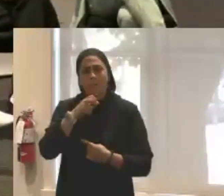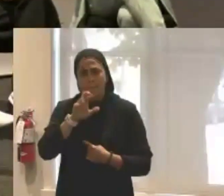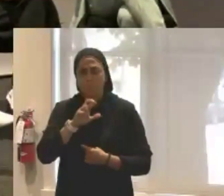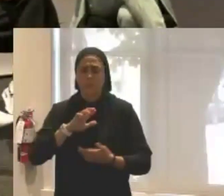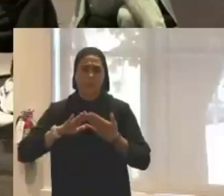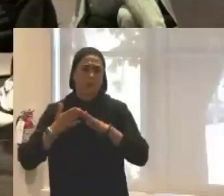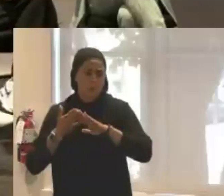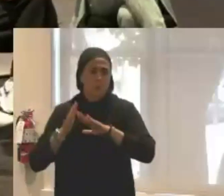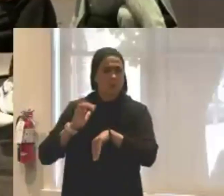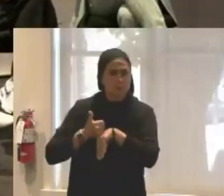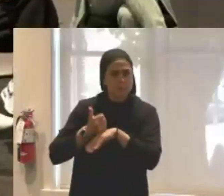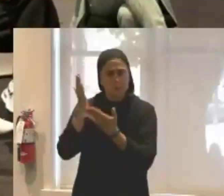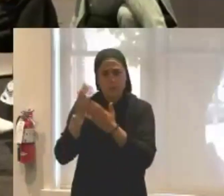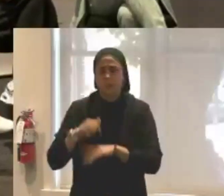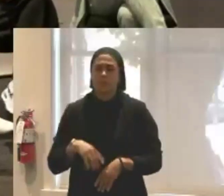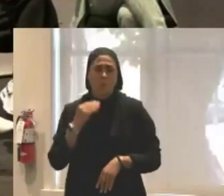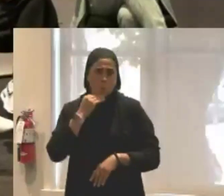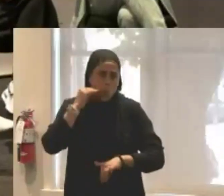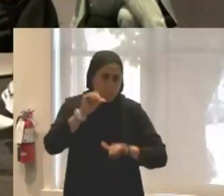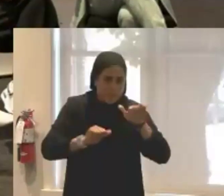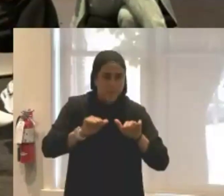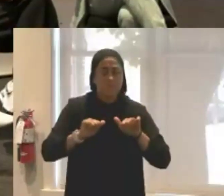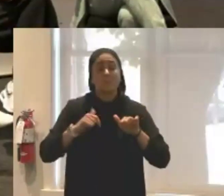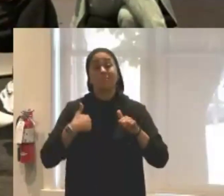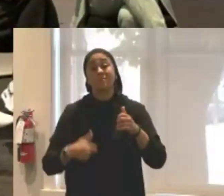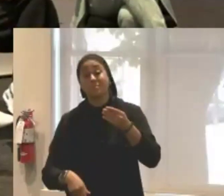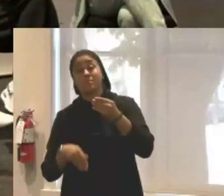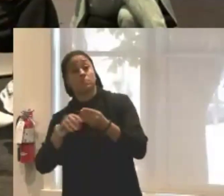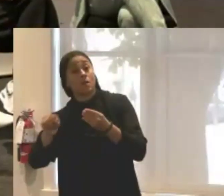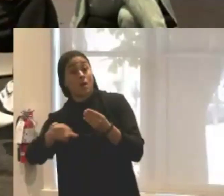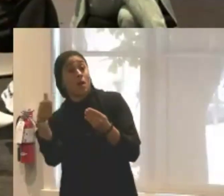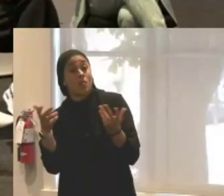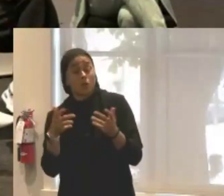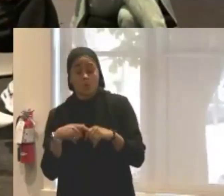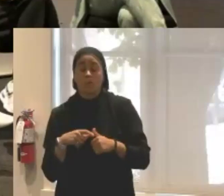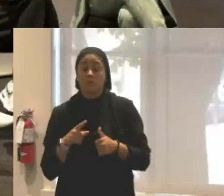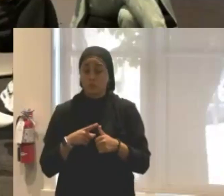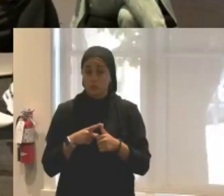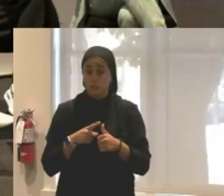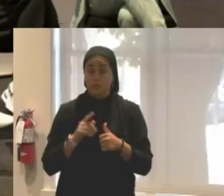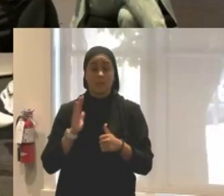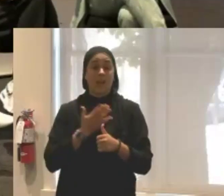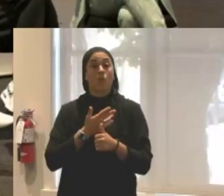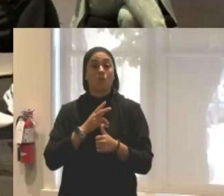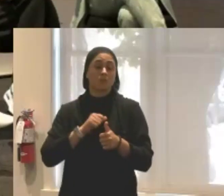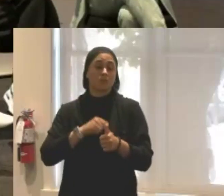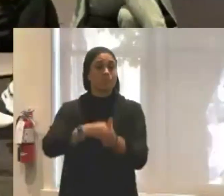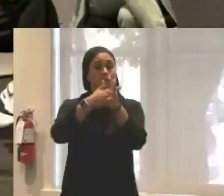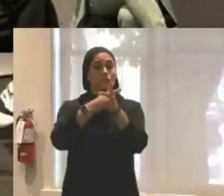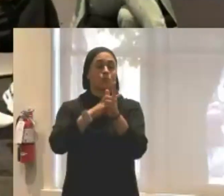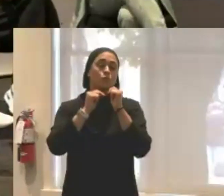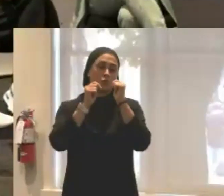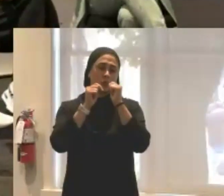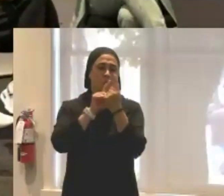community-based services, in-home assessments. I'd like to focus on some of the additional tools that we use. So first and foremost, our virtual tutoring program and homework